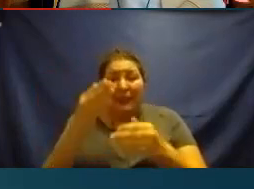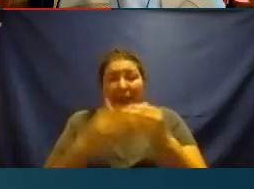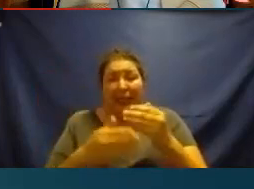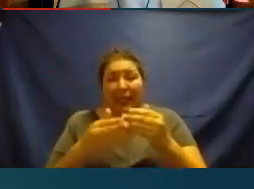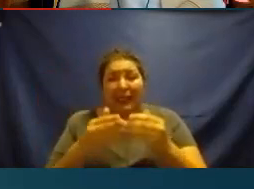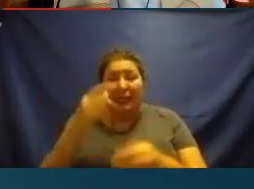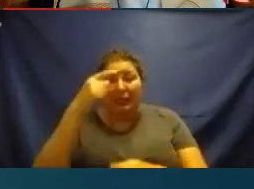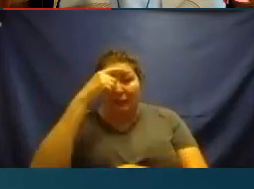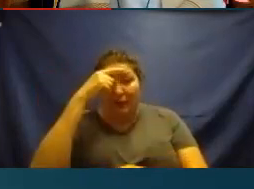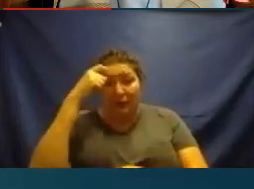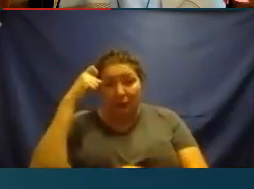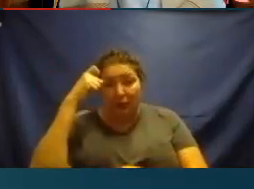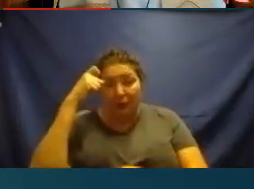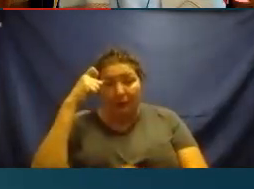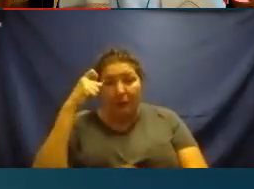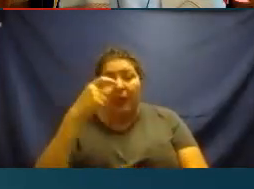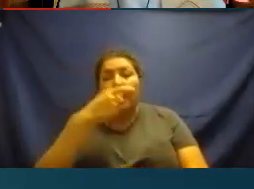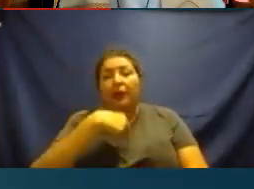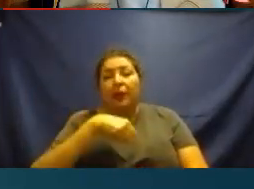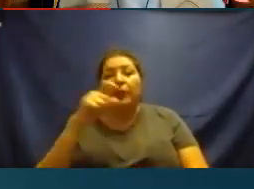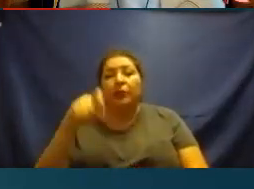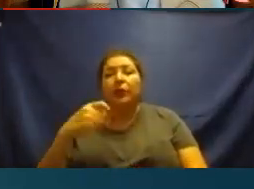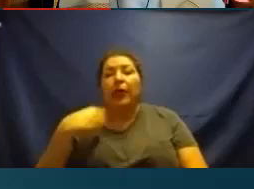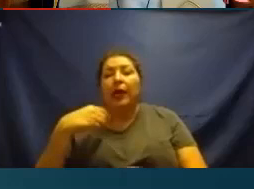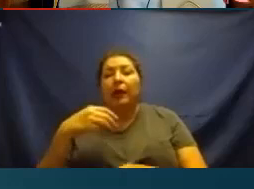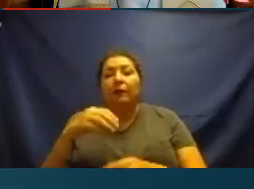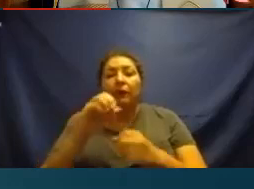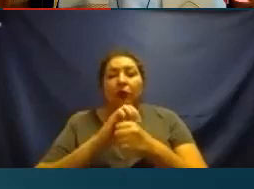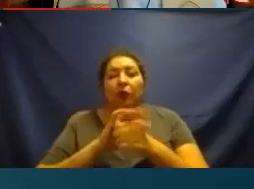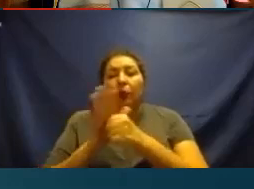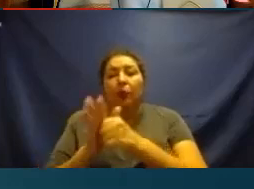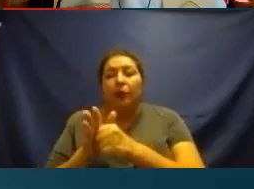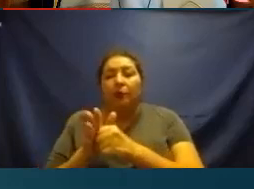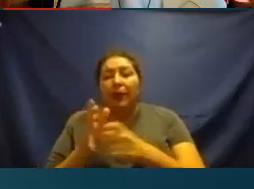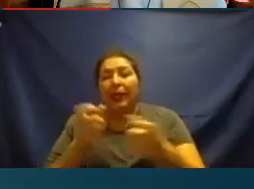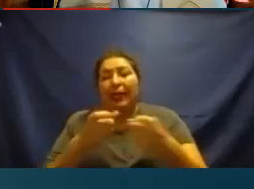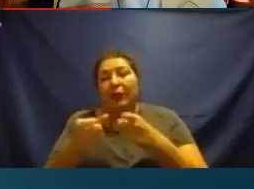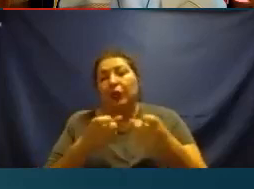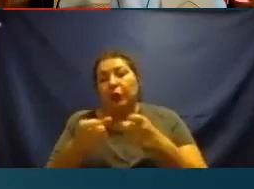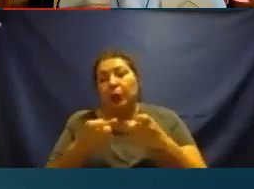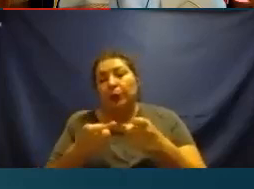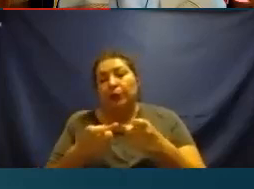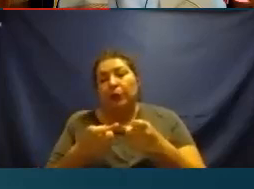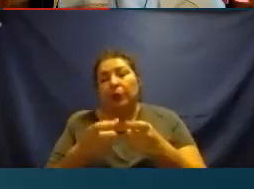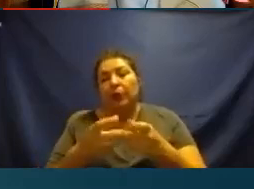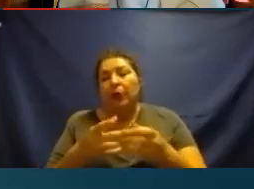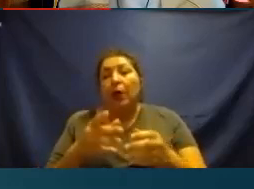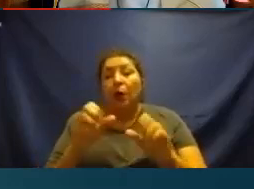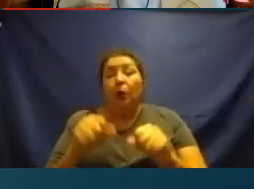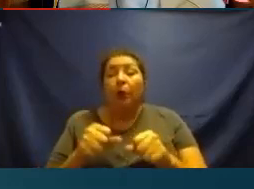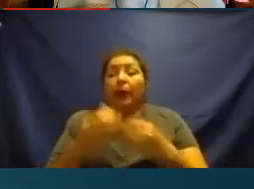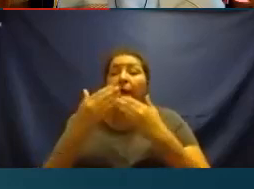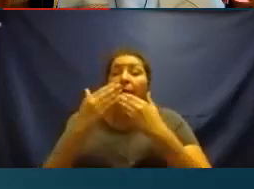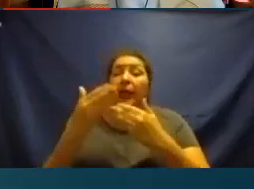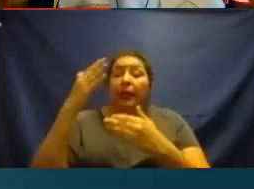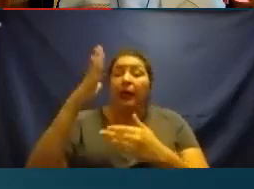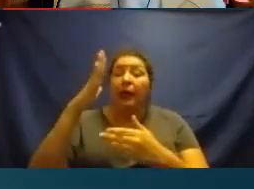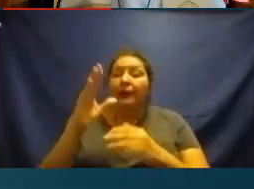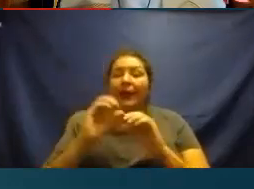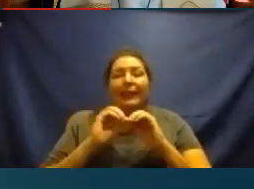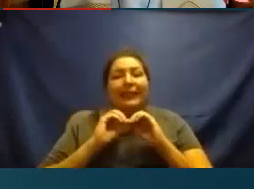the coronavirus under control by that time. We can thank God that none of our members